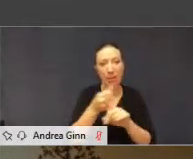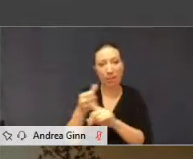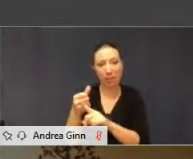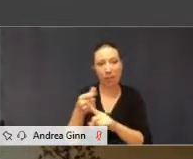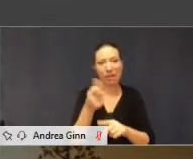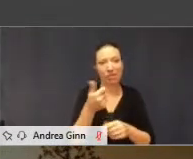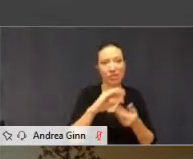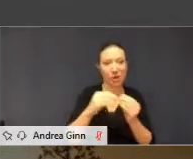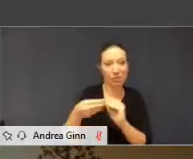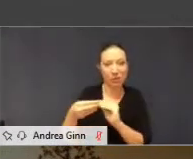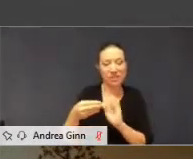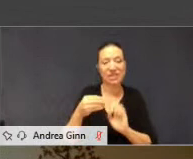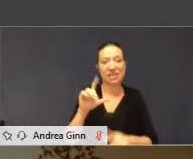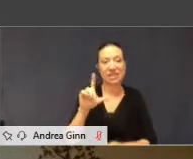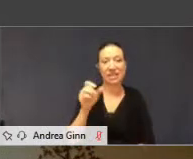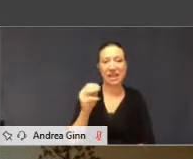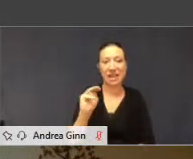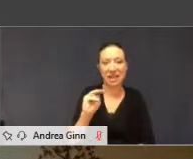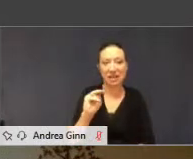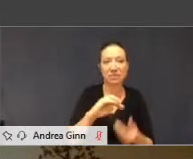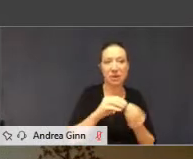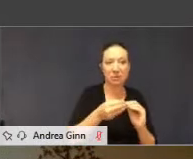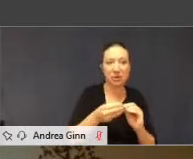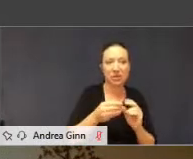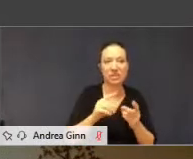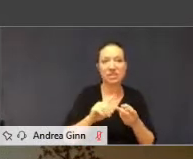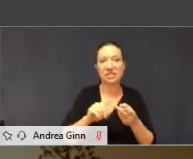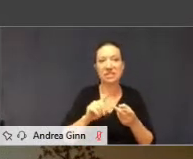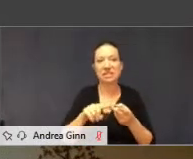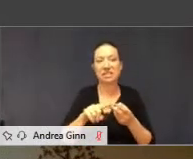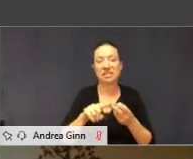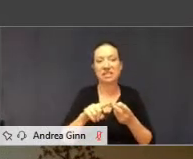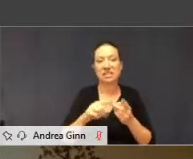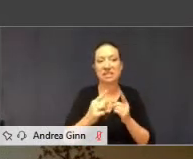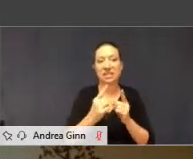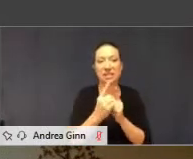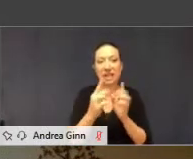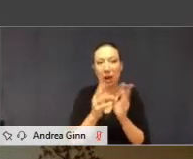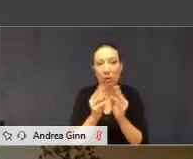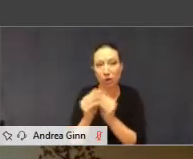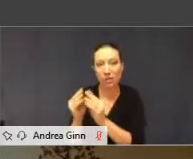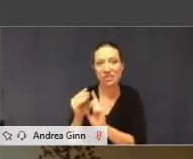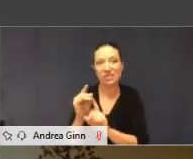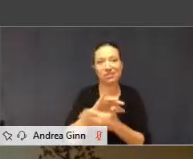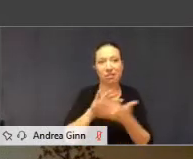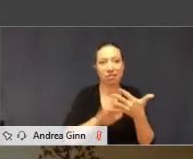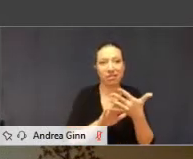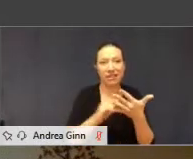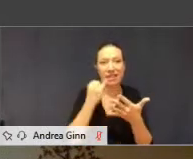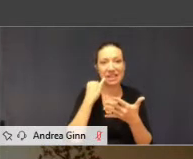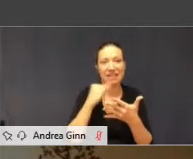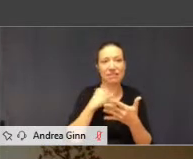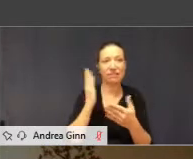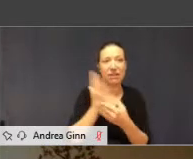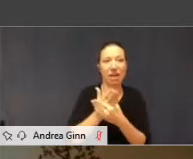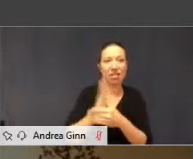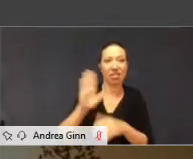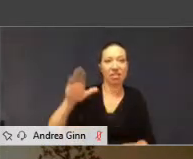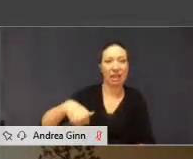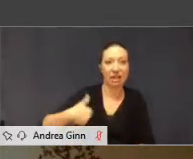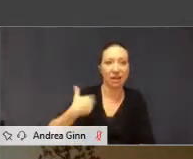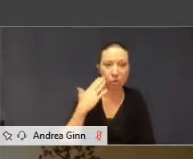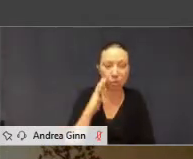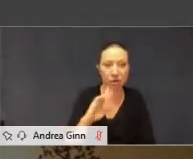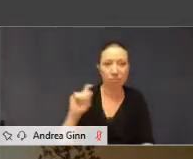claims data, your encounters, everything, if those claims come in really late. So I was just wondering what it was looking like